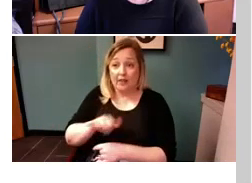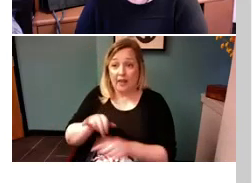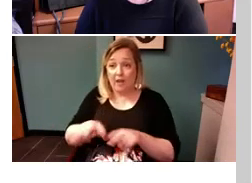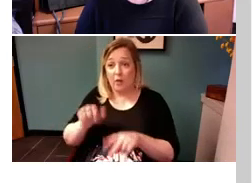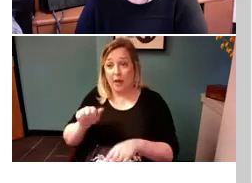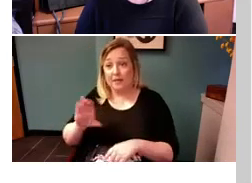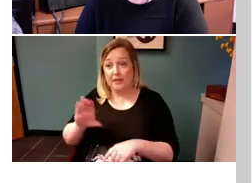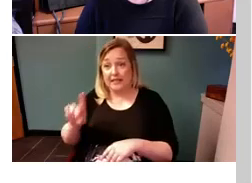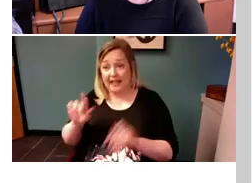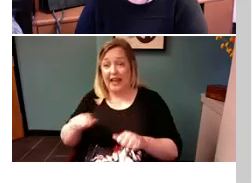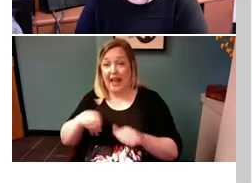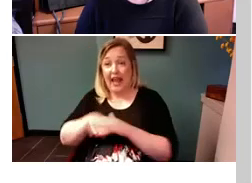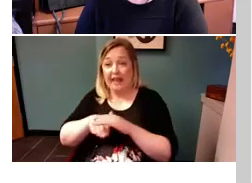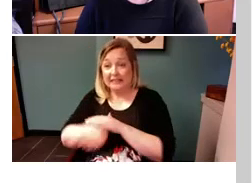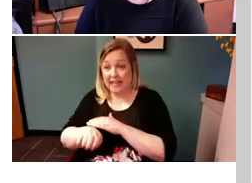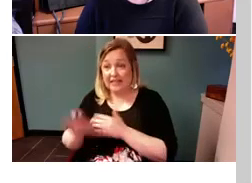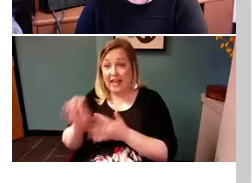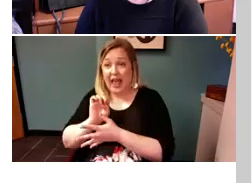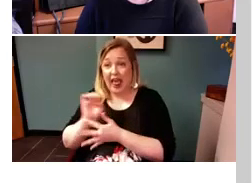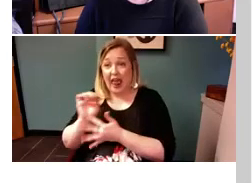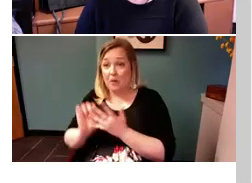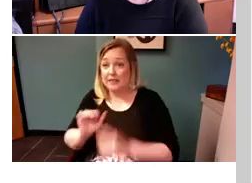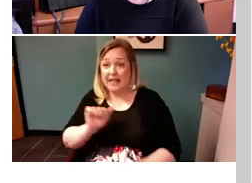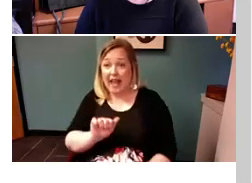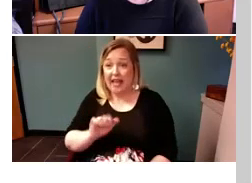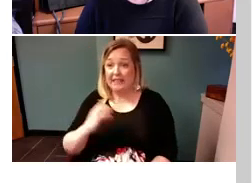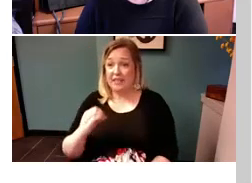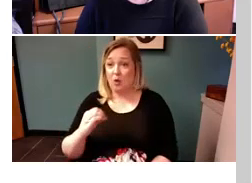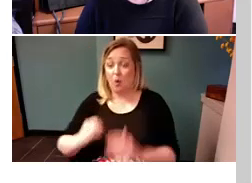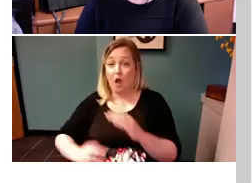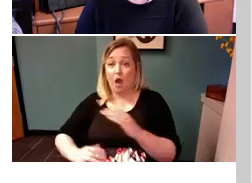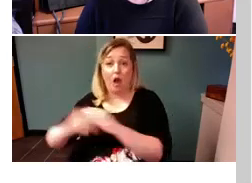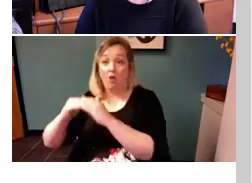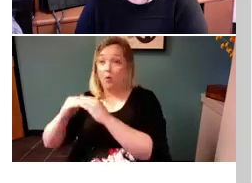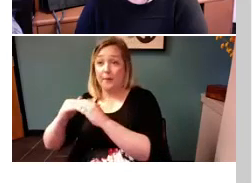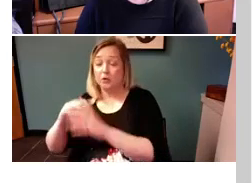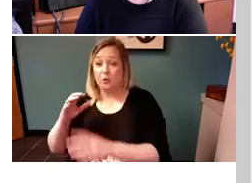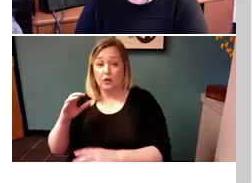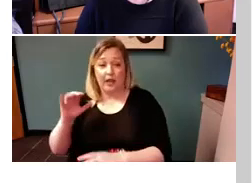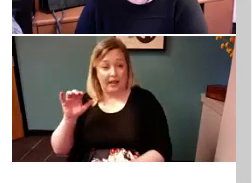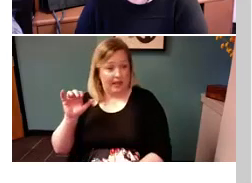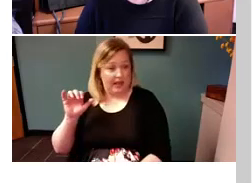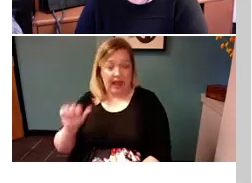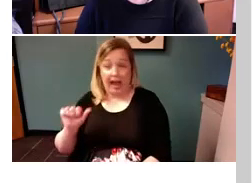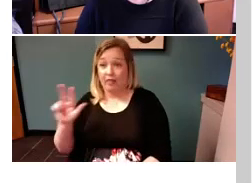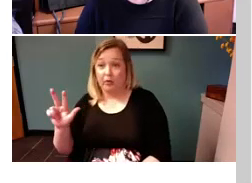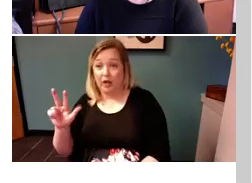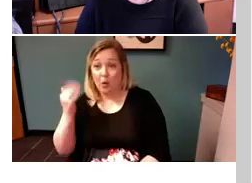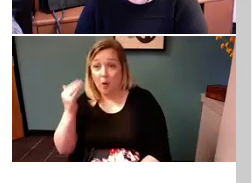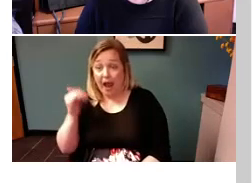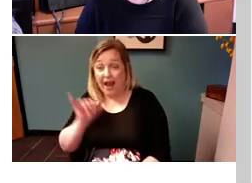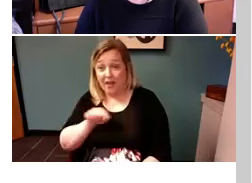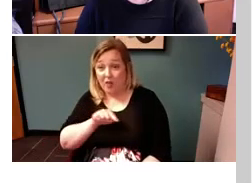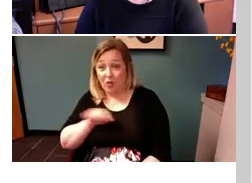elements A0 all the way to A3 because these elements are in the heap memory and A is basically